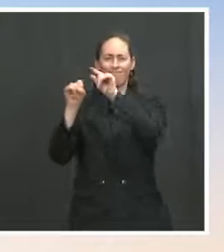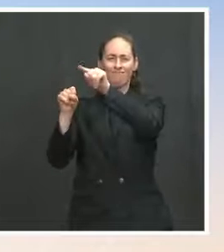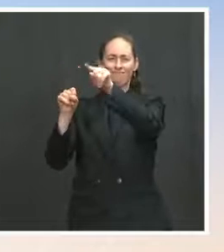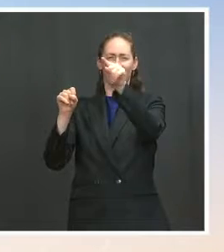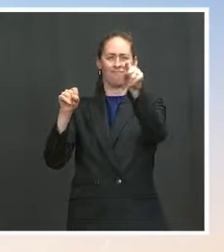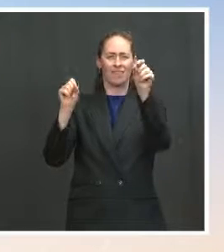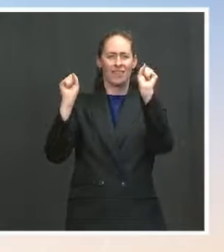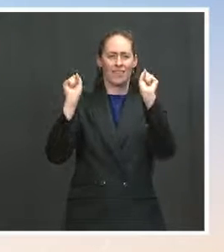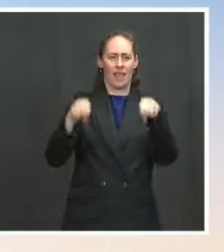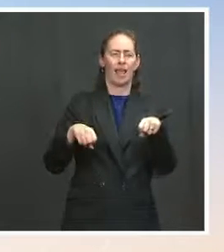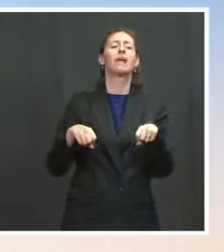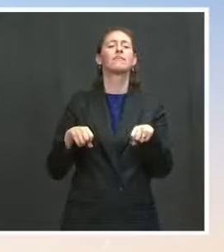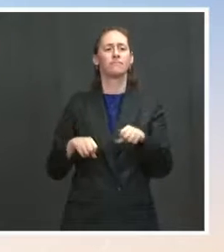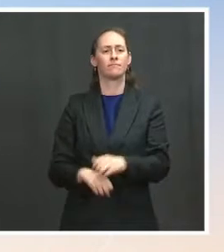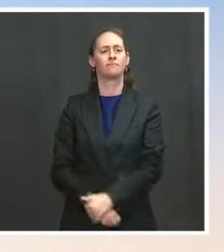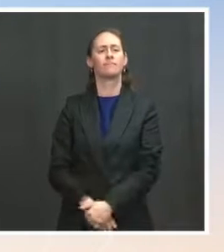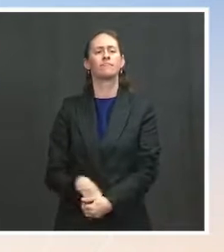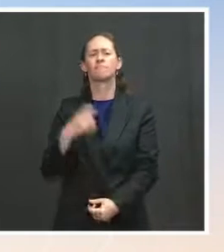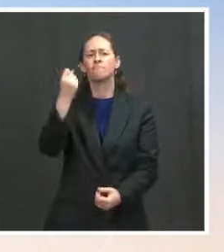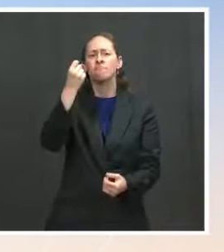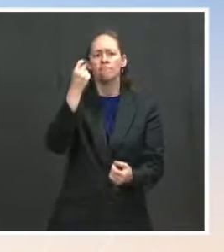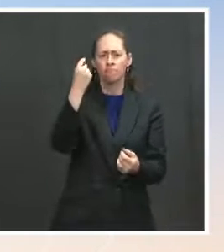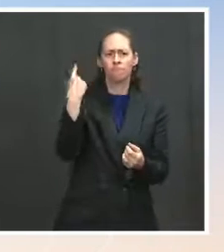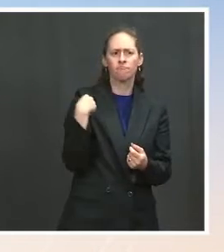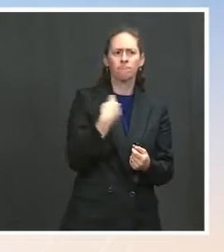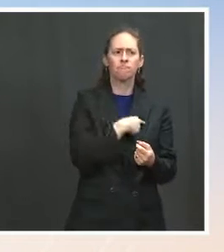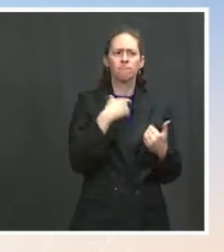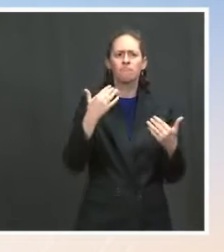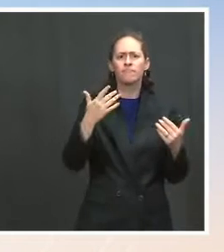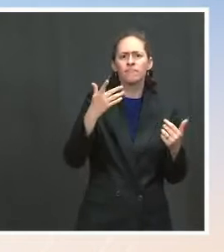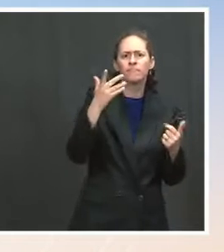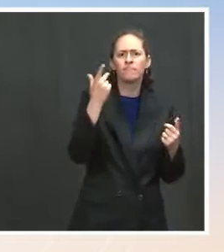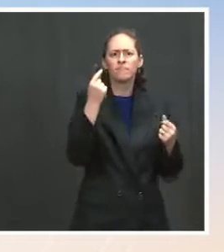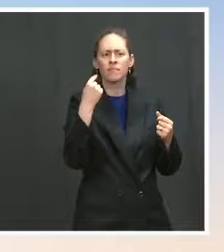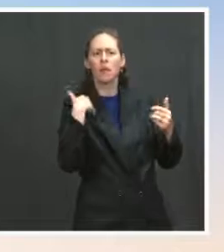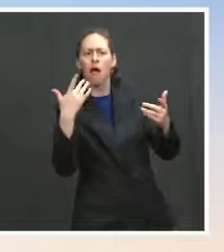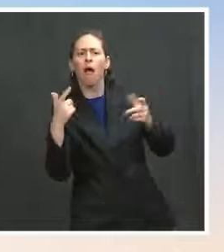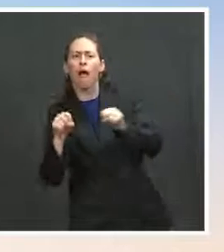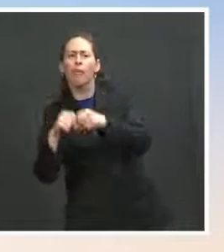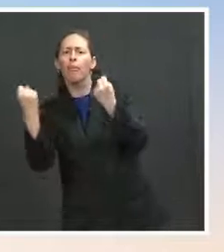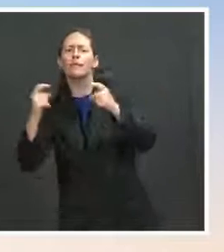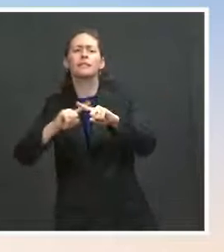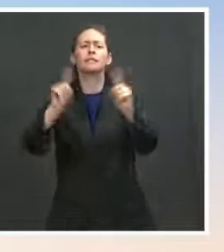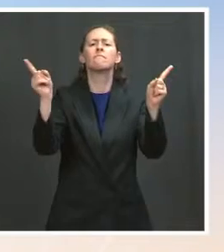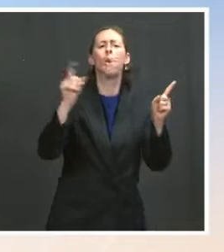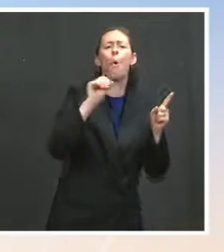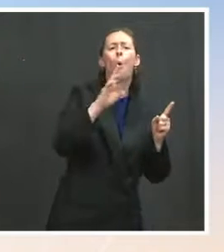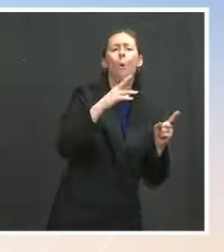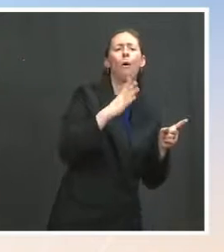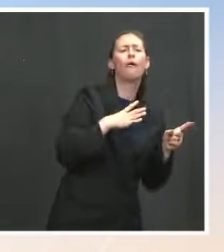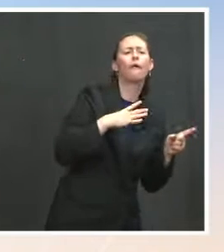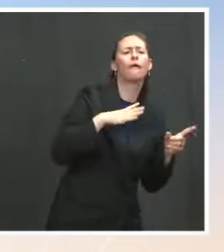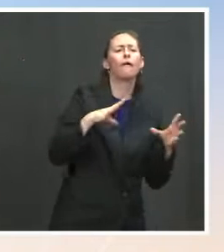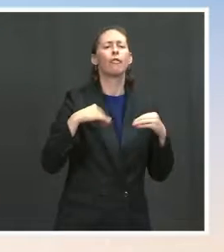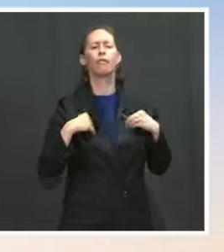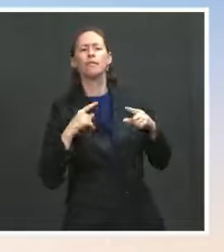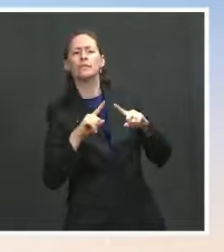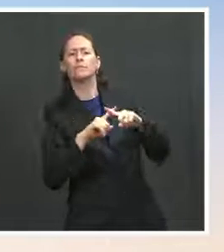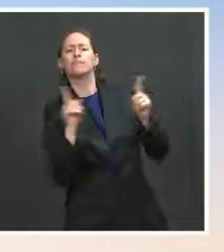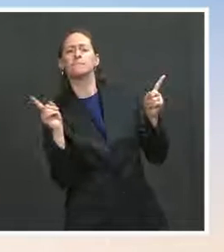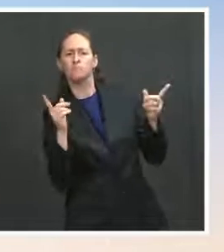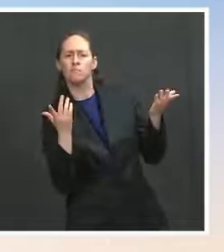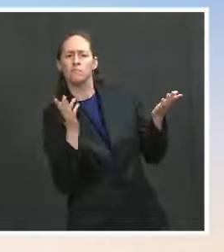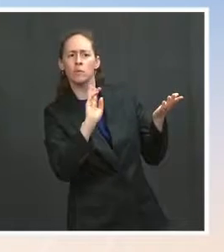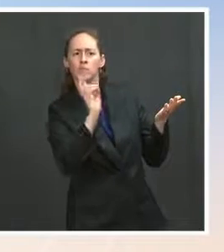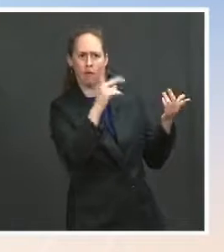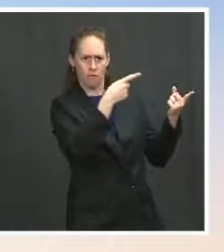This should be completely acceptable to a number of Republicans who have said that